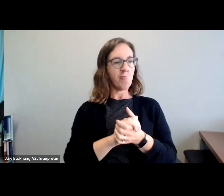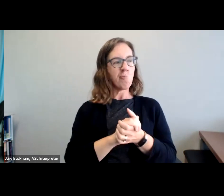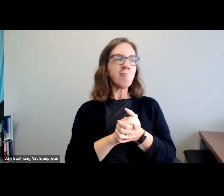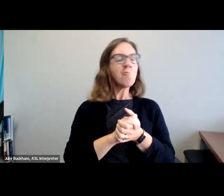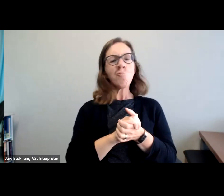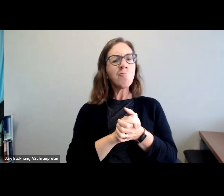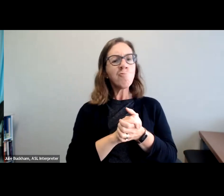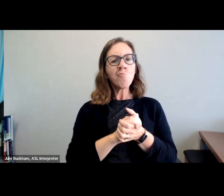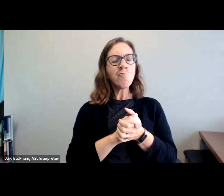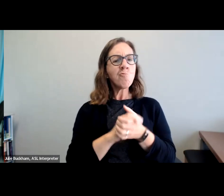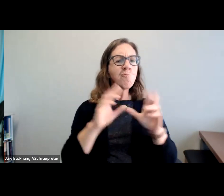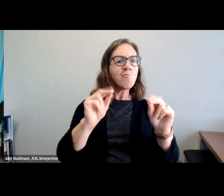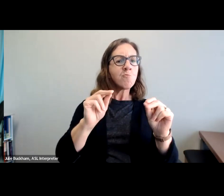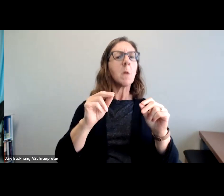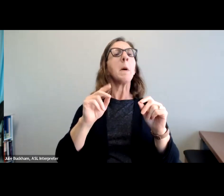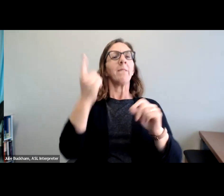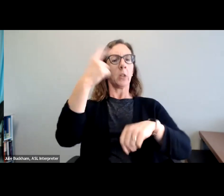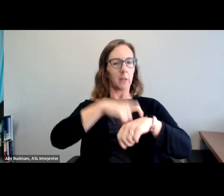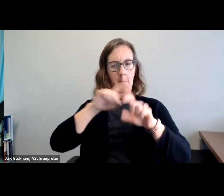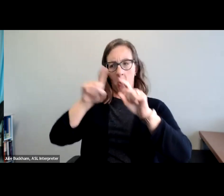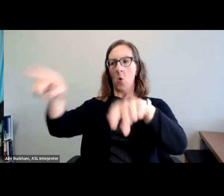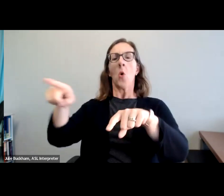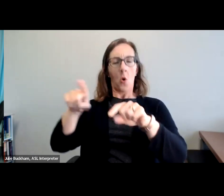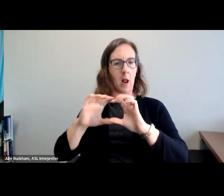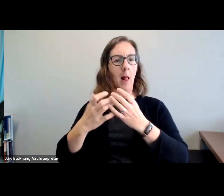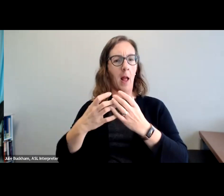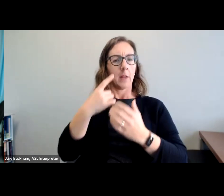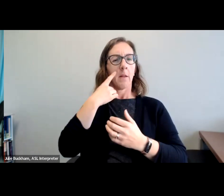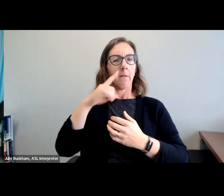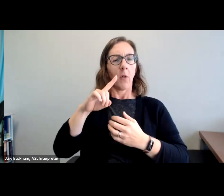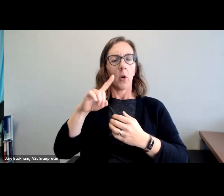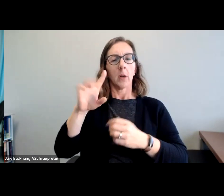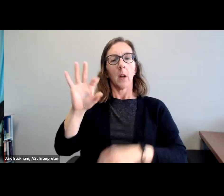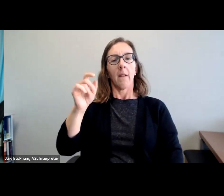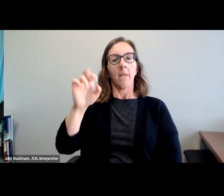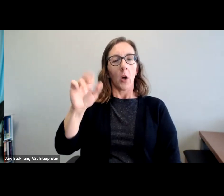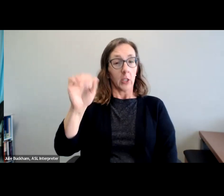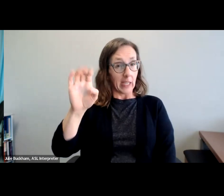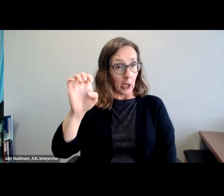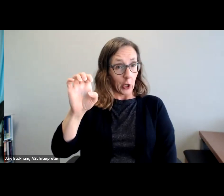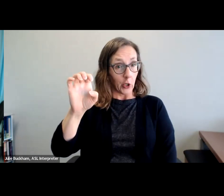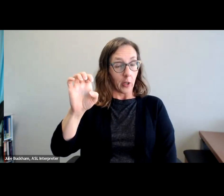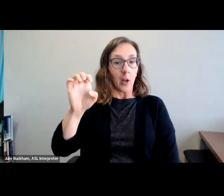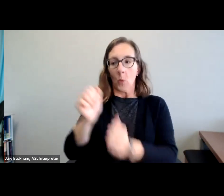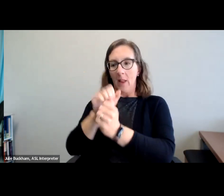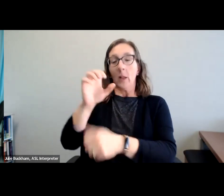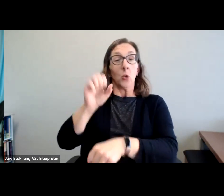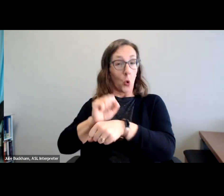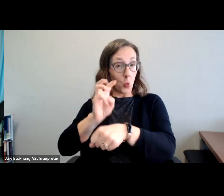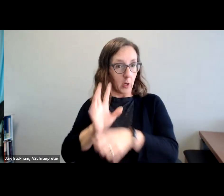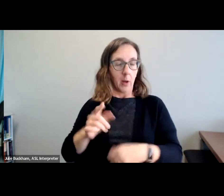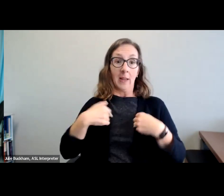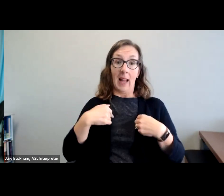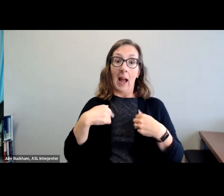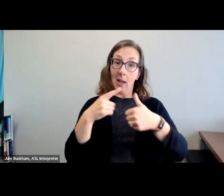for the foster care classes and all of that stuff, because A, I was scared I wasn't going to get picked, and B, I had